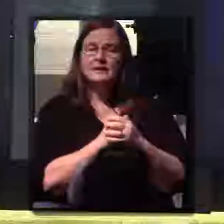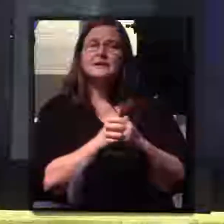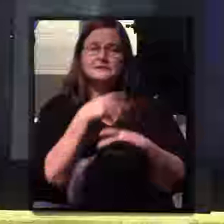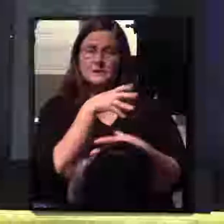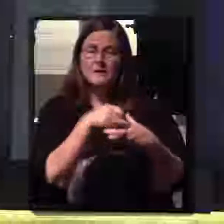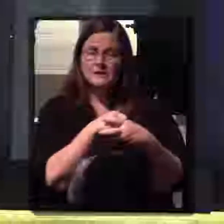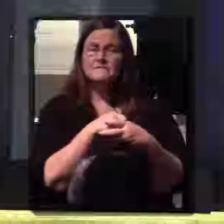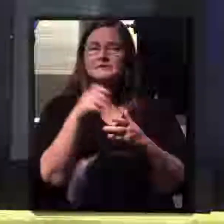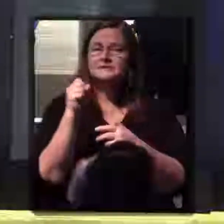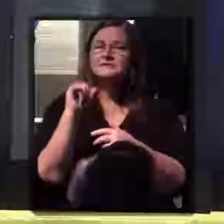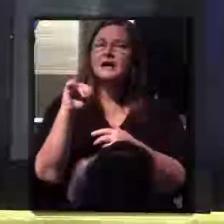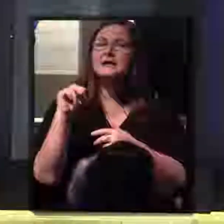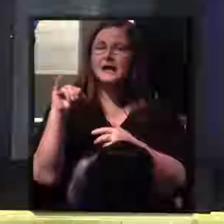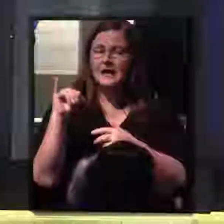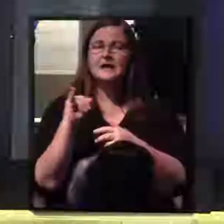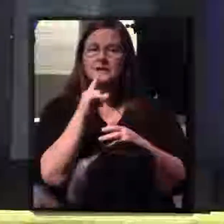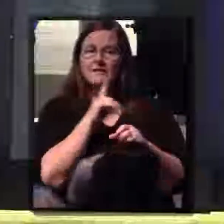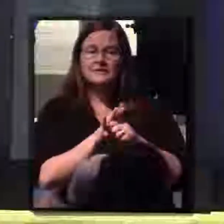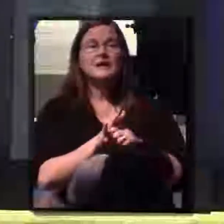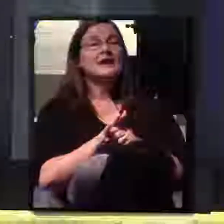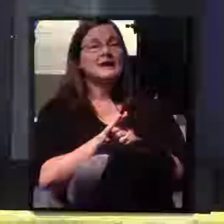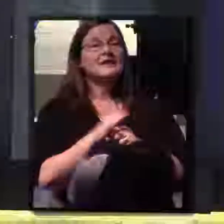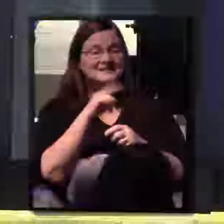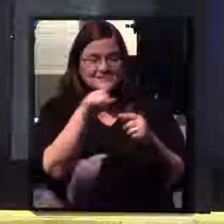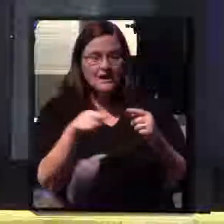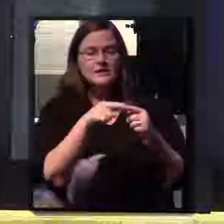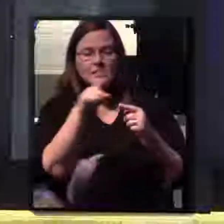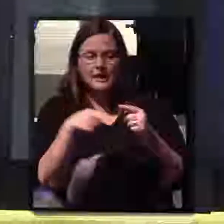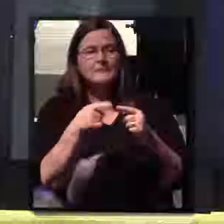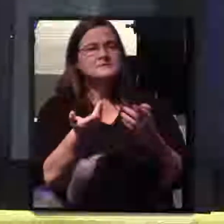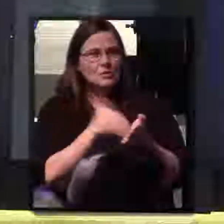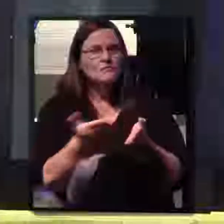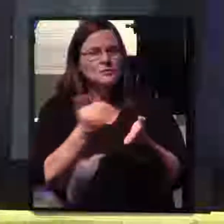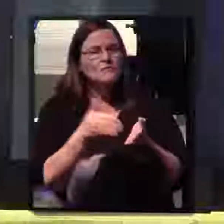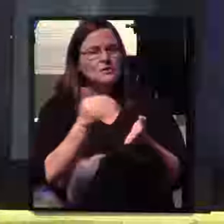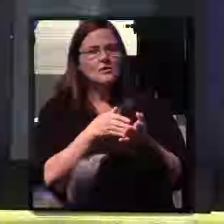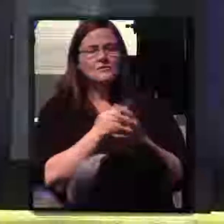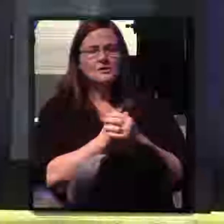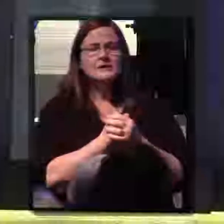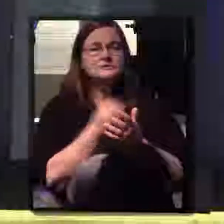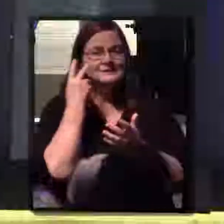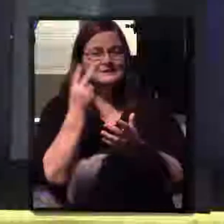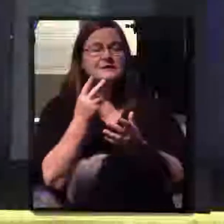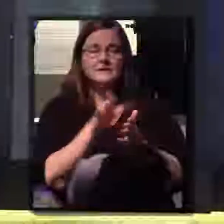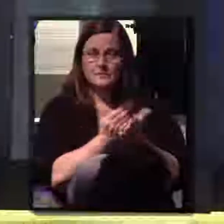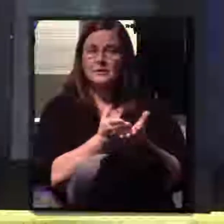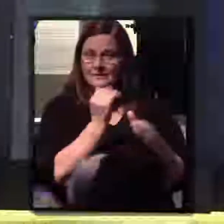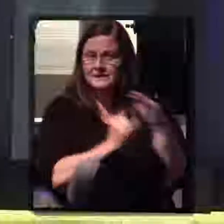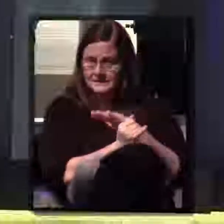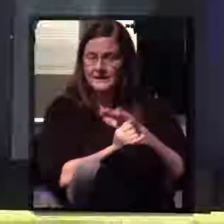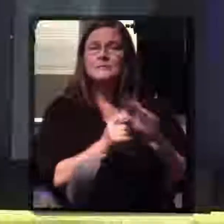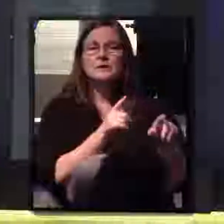them as part of the Sinai covenant. And the cycle is repeated over and over and over again, not only as we